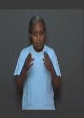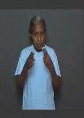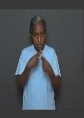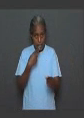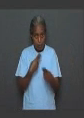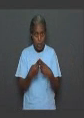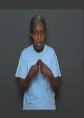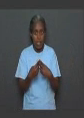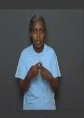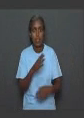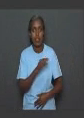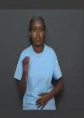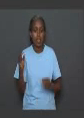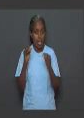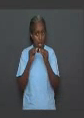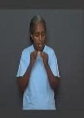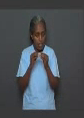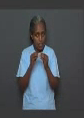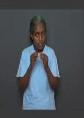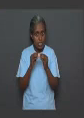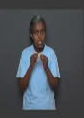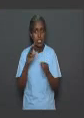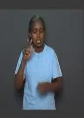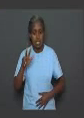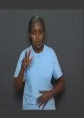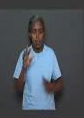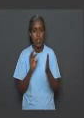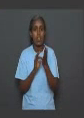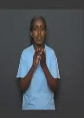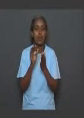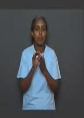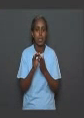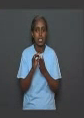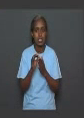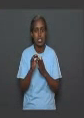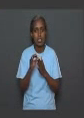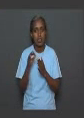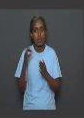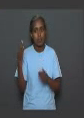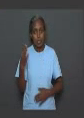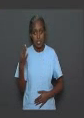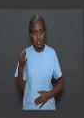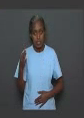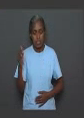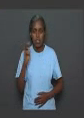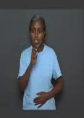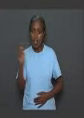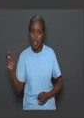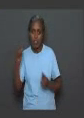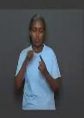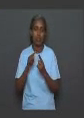Multiply and add the triple numbers presented right to